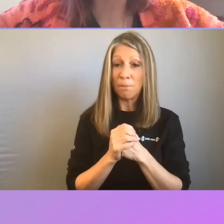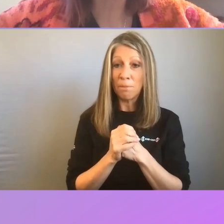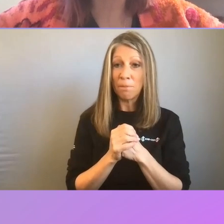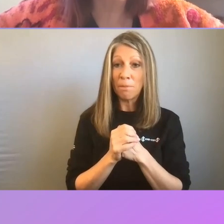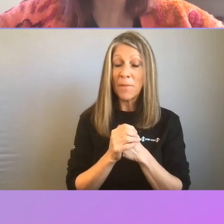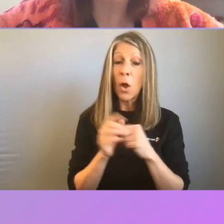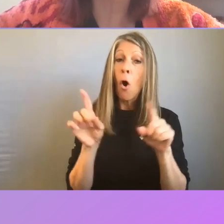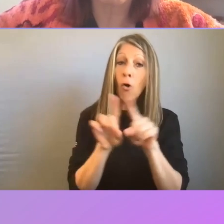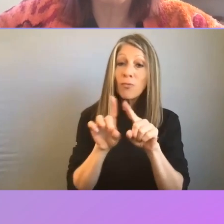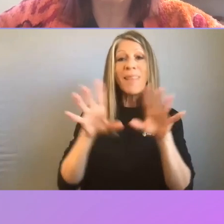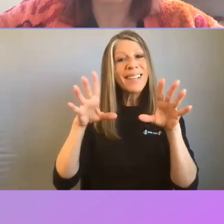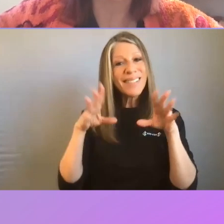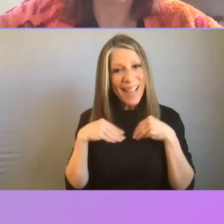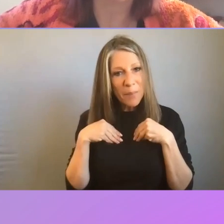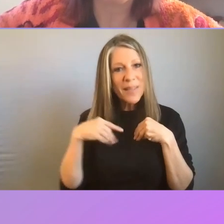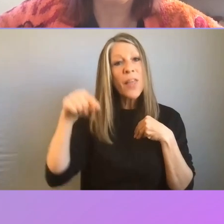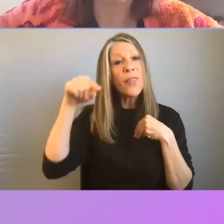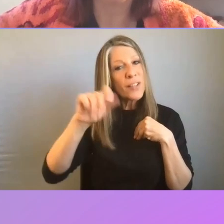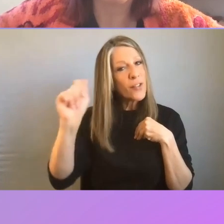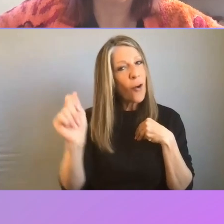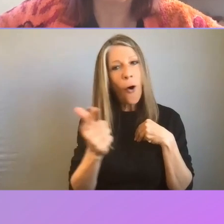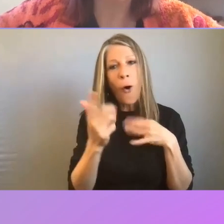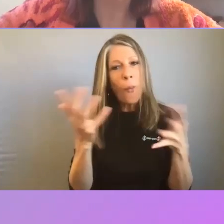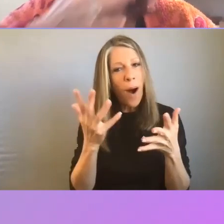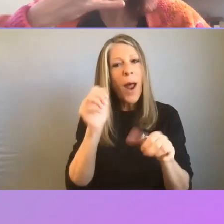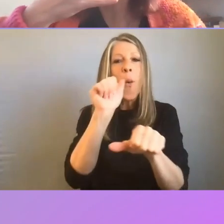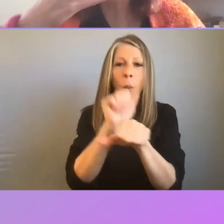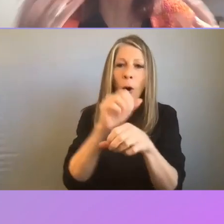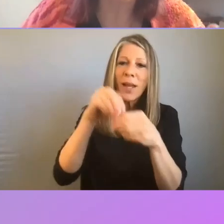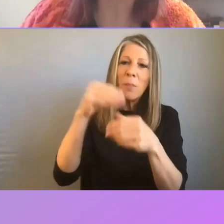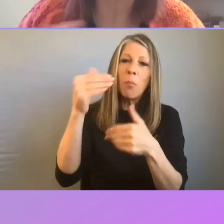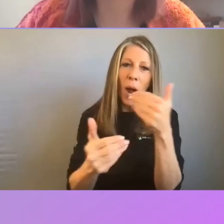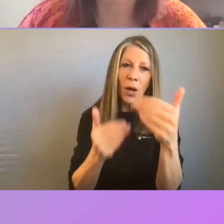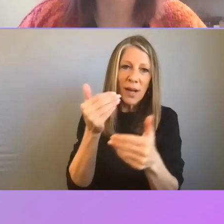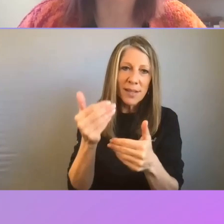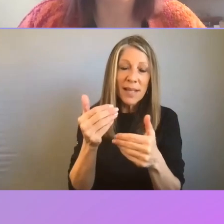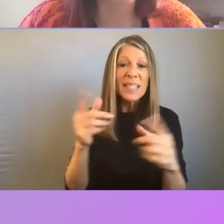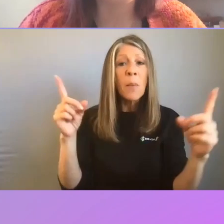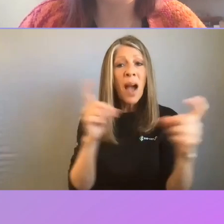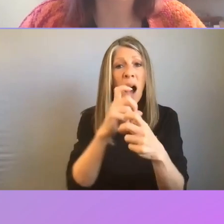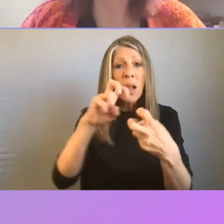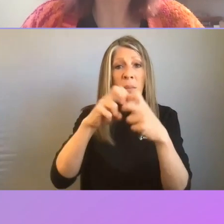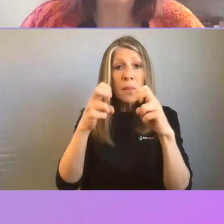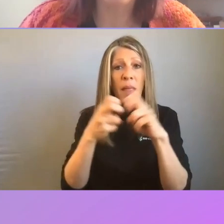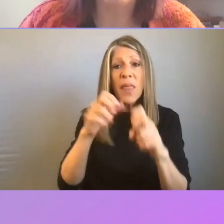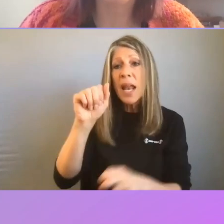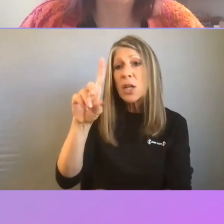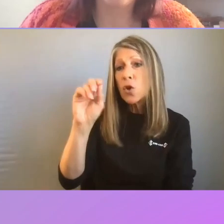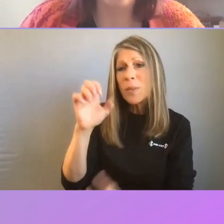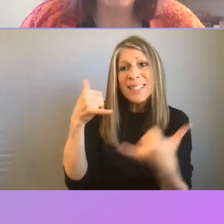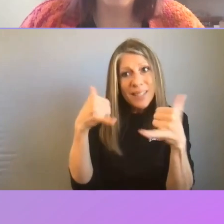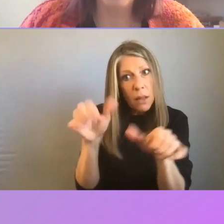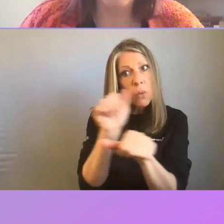So accept that this is all going to be a work in progress. Here are some complex problems that Adobe is still working